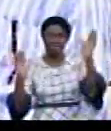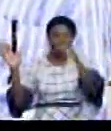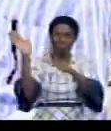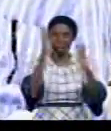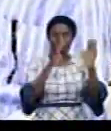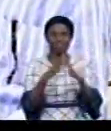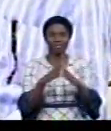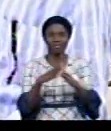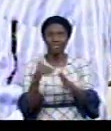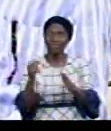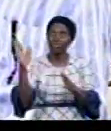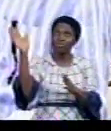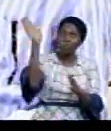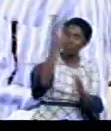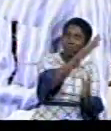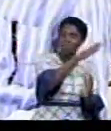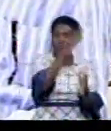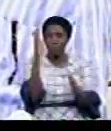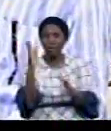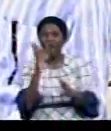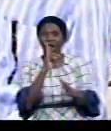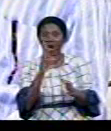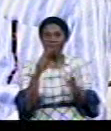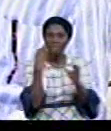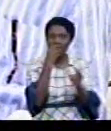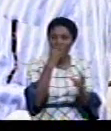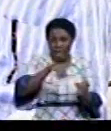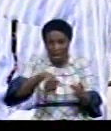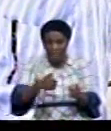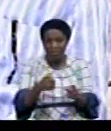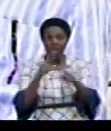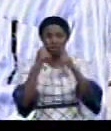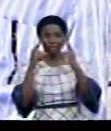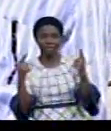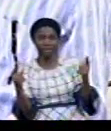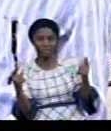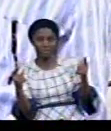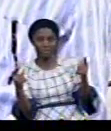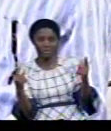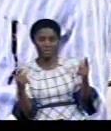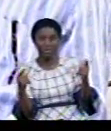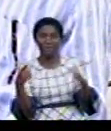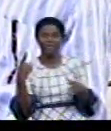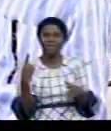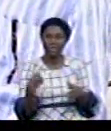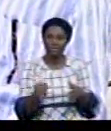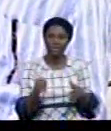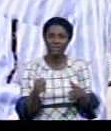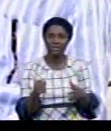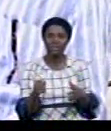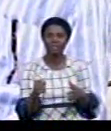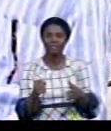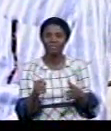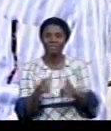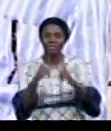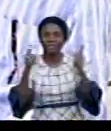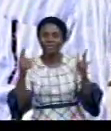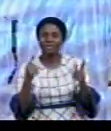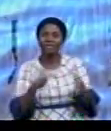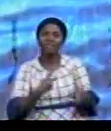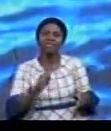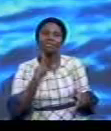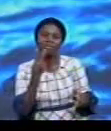are speaking another language. The greatest voice, the highest voice, the most